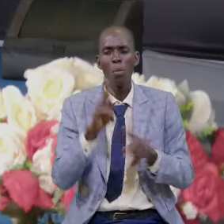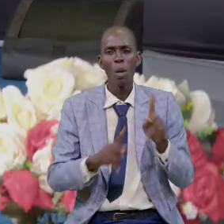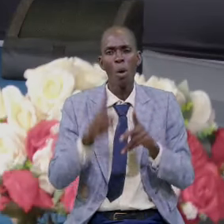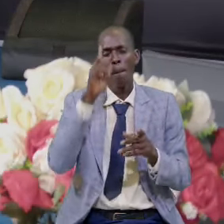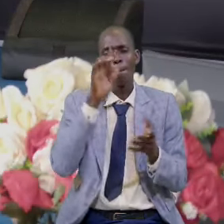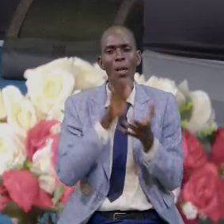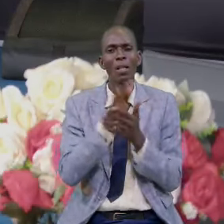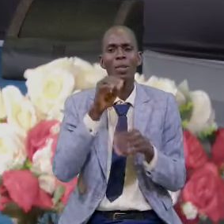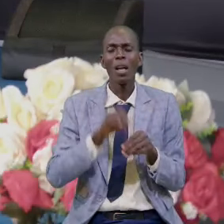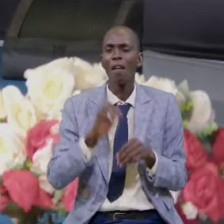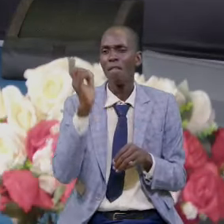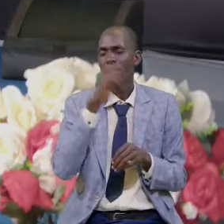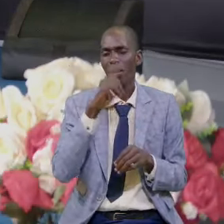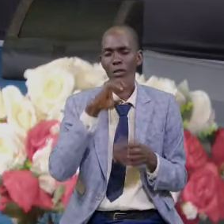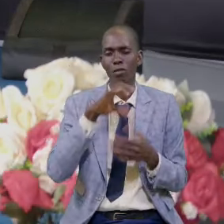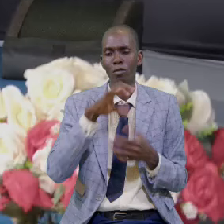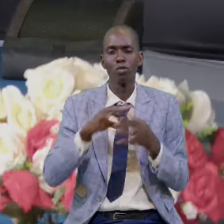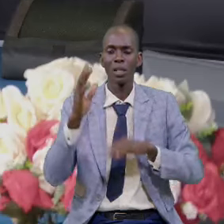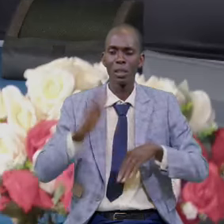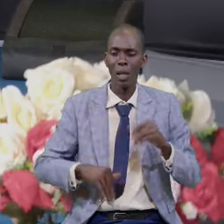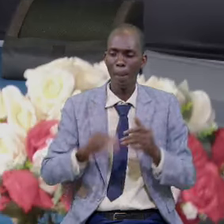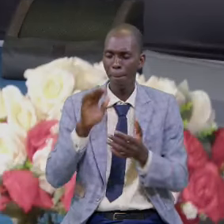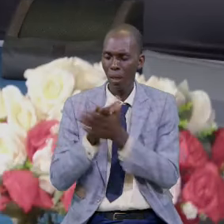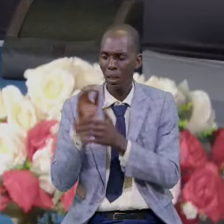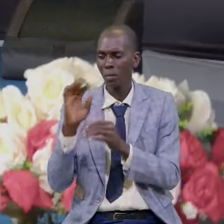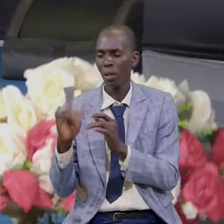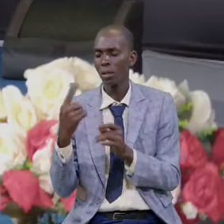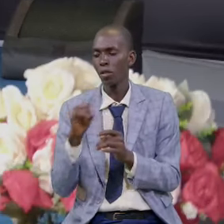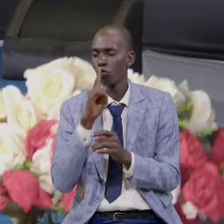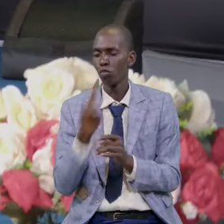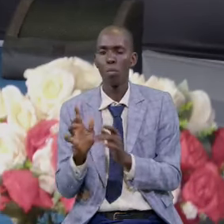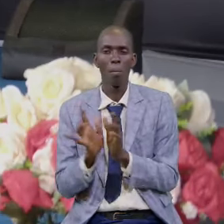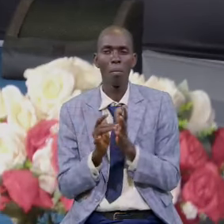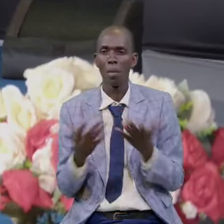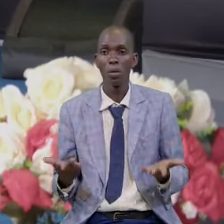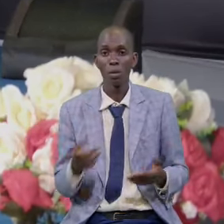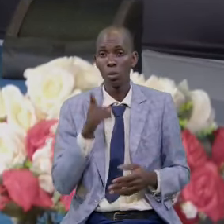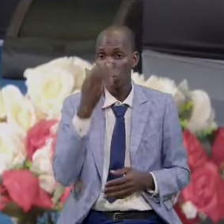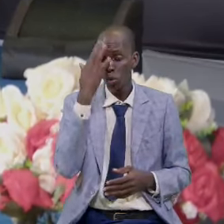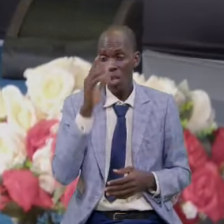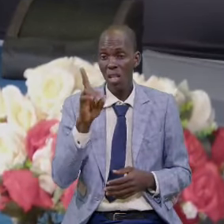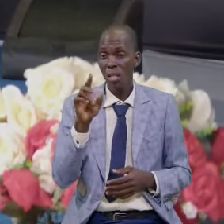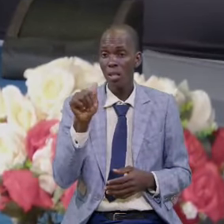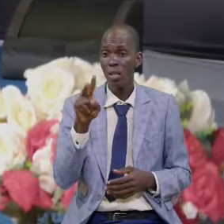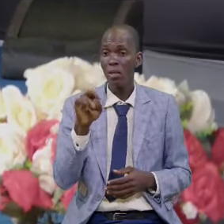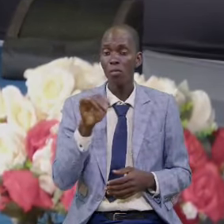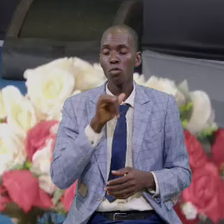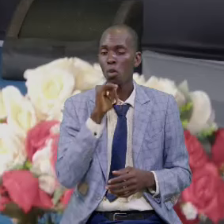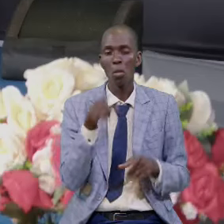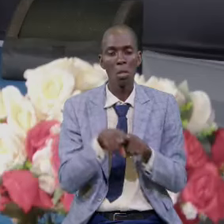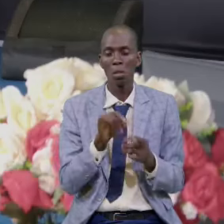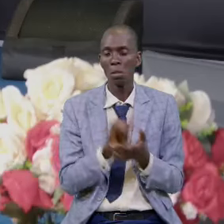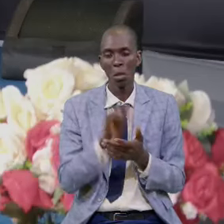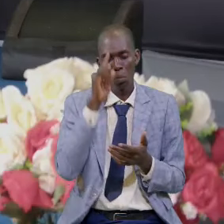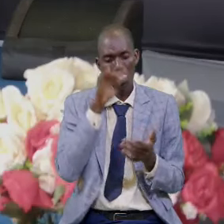believe their scriptures. But you know, David was not like that. You must wash off all